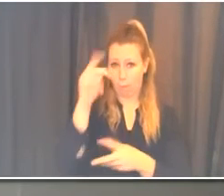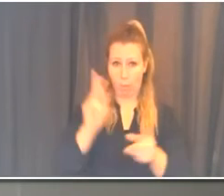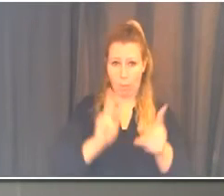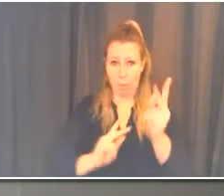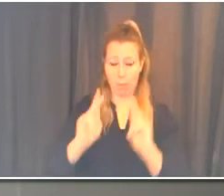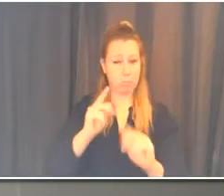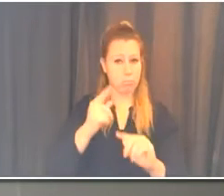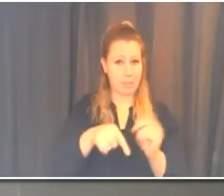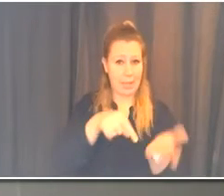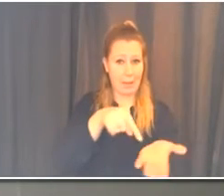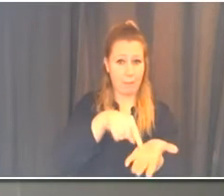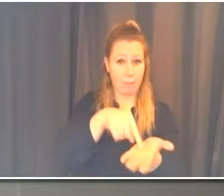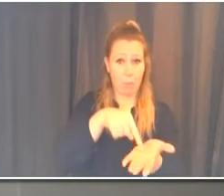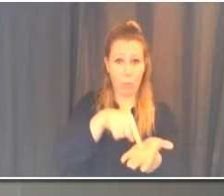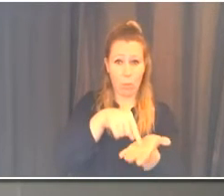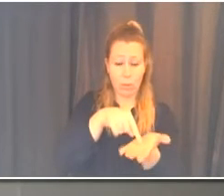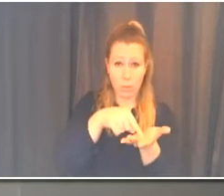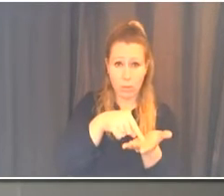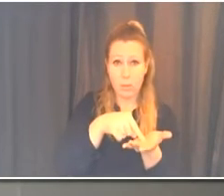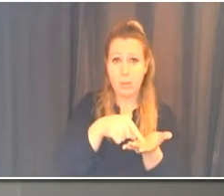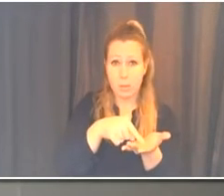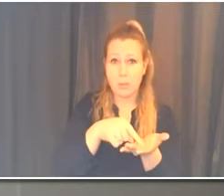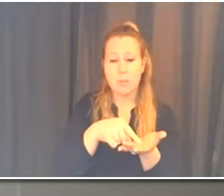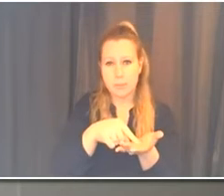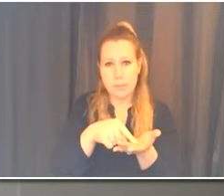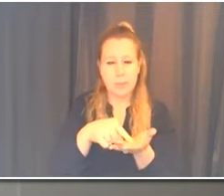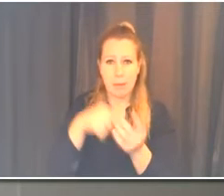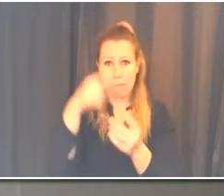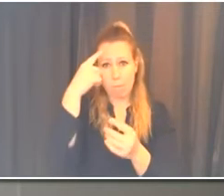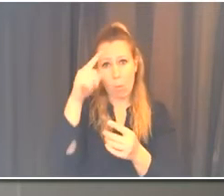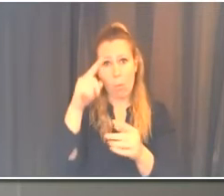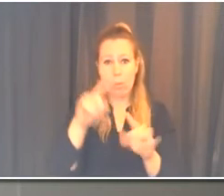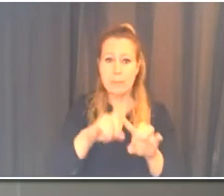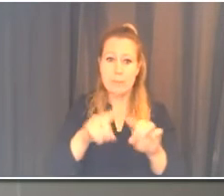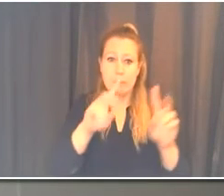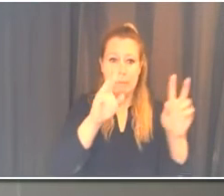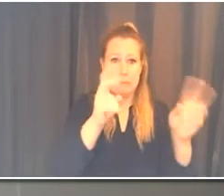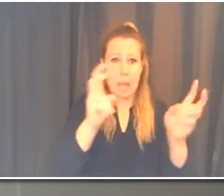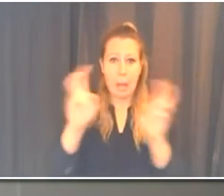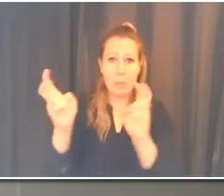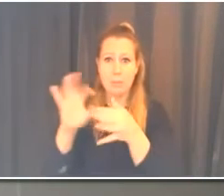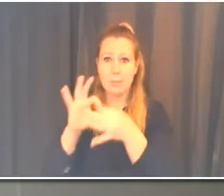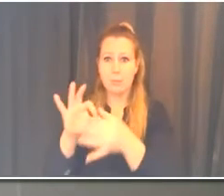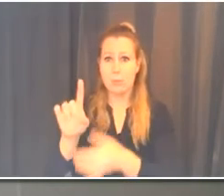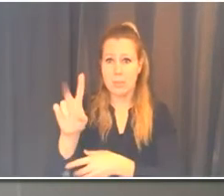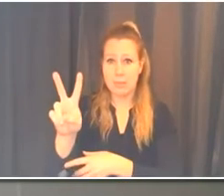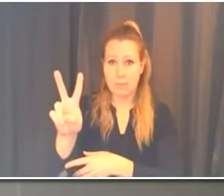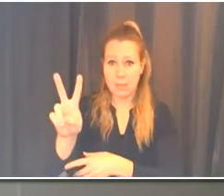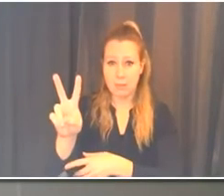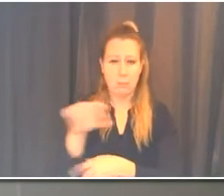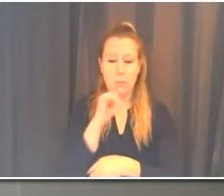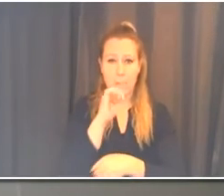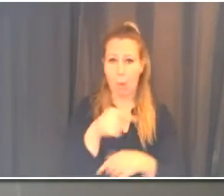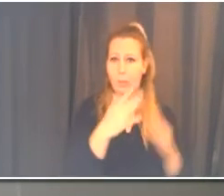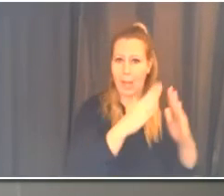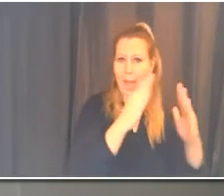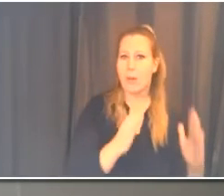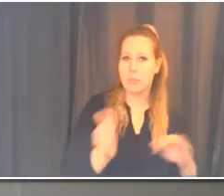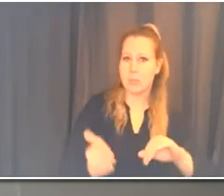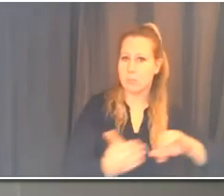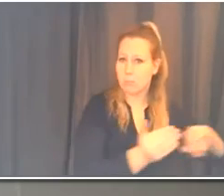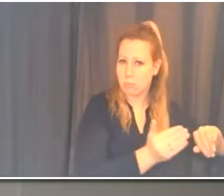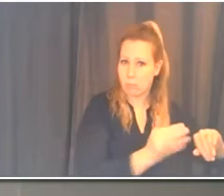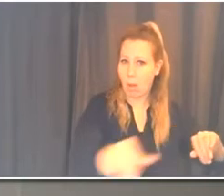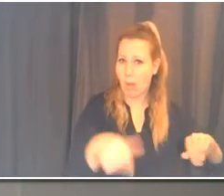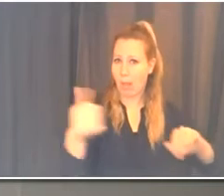cases in the family courts and in the matrimonial Supreme Parts uh some of those are CL clients we already have identified so if they're filing